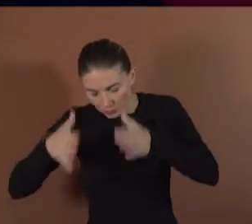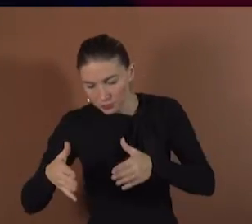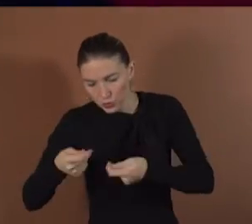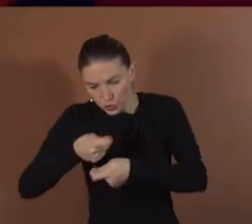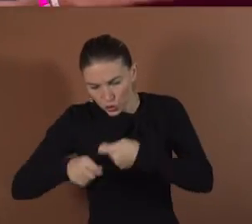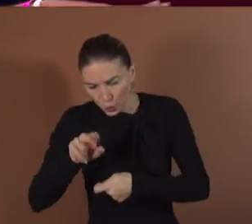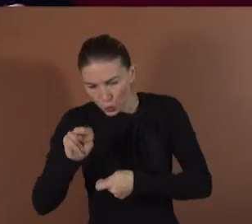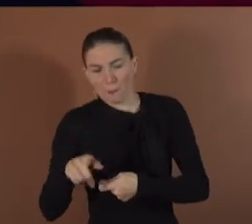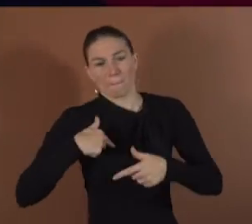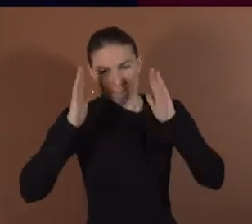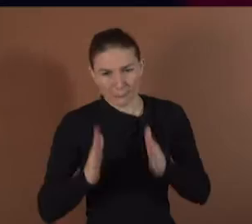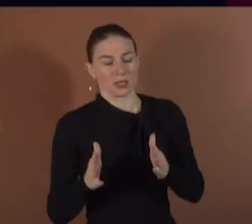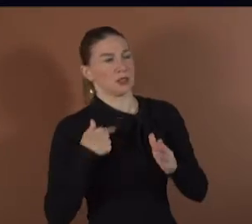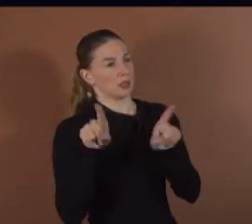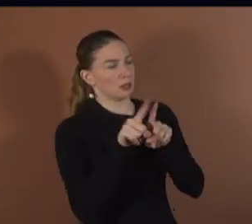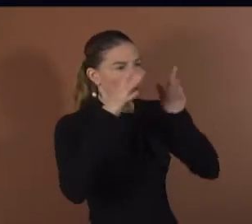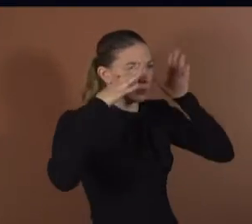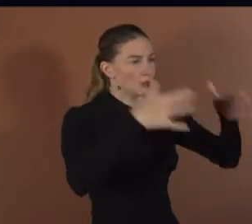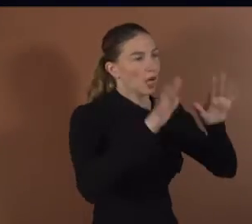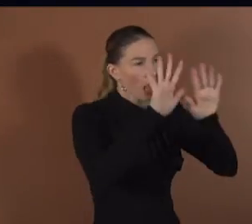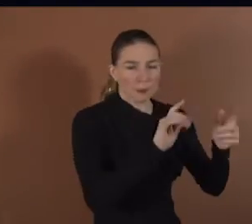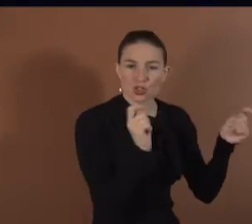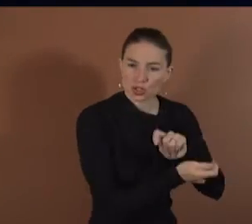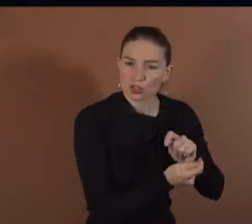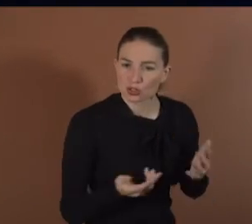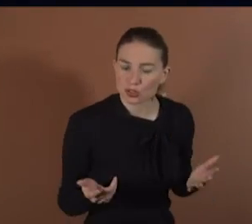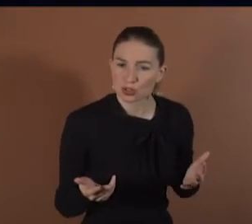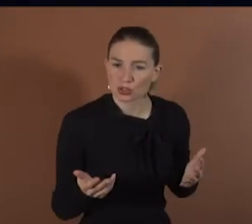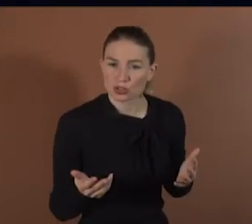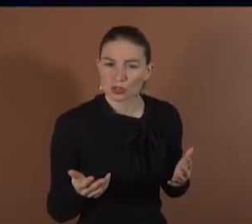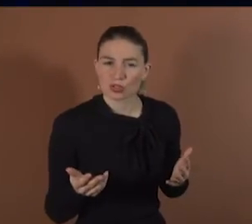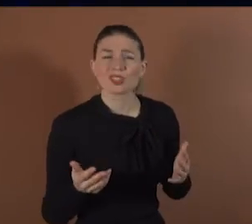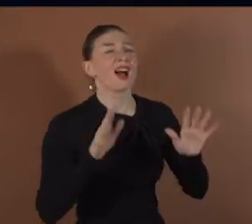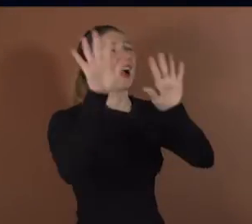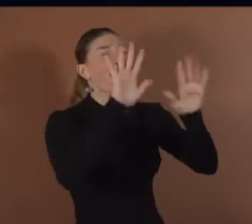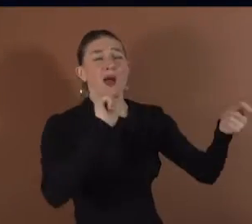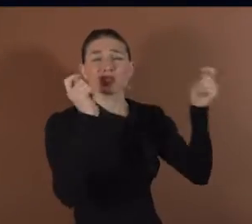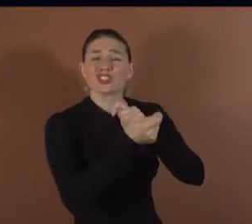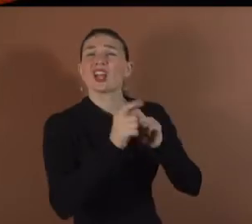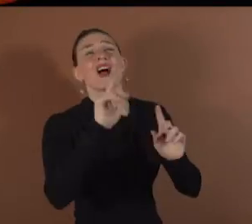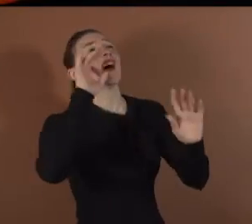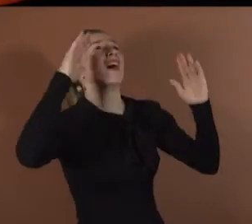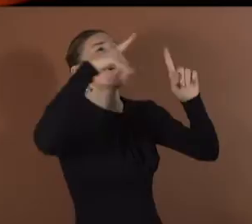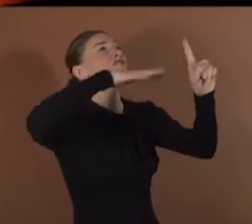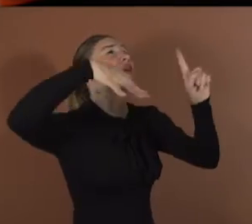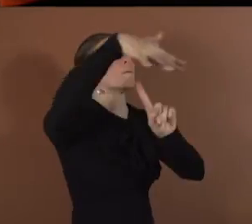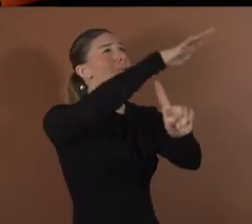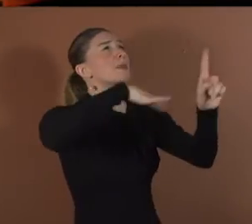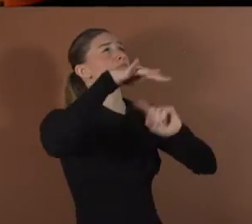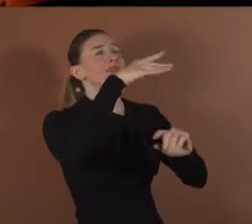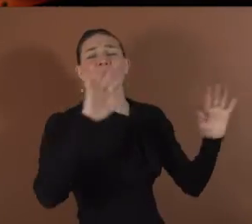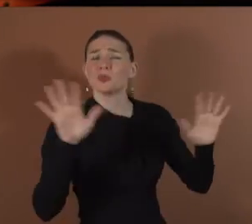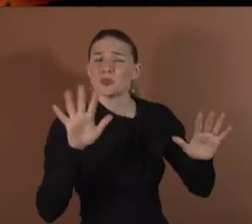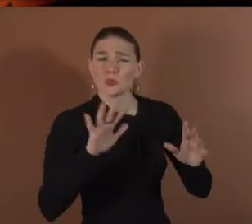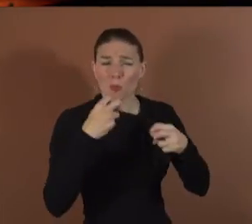and sisters, we need to understand that climate change is not an environmental problem. It is a cross-cutting problem. It's a problem